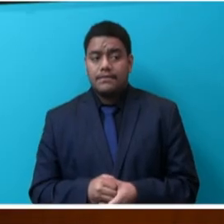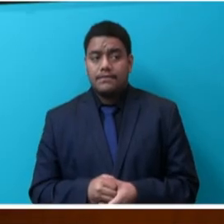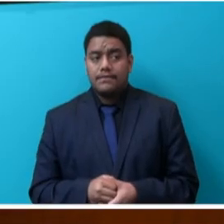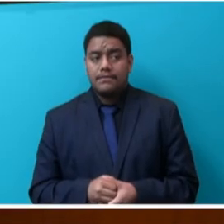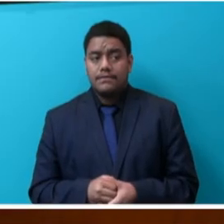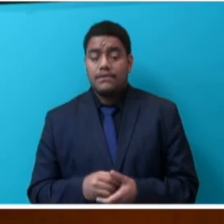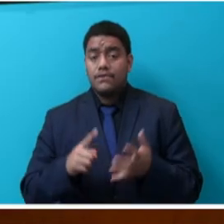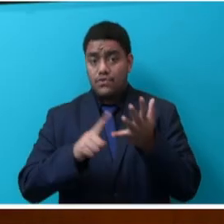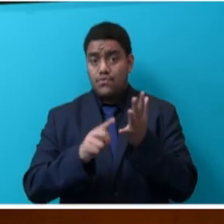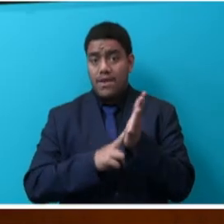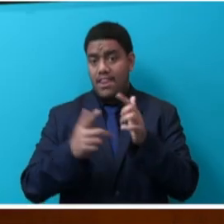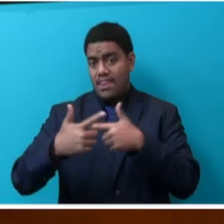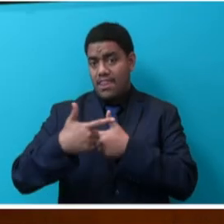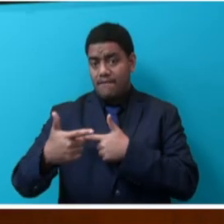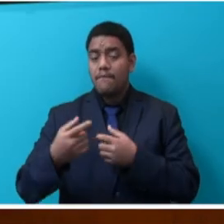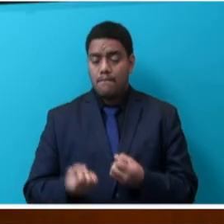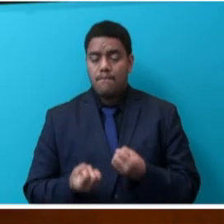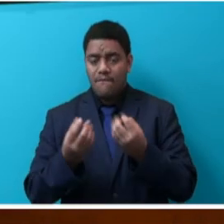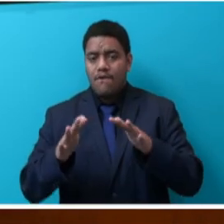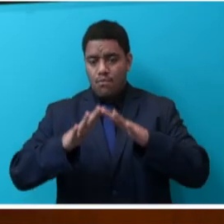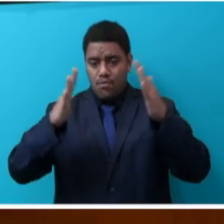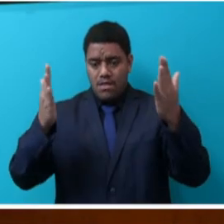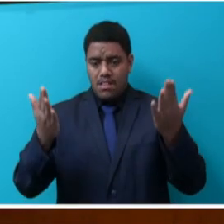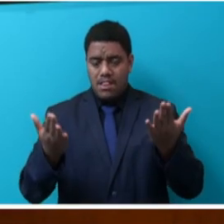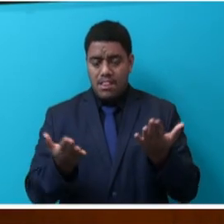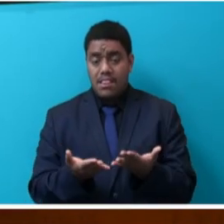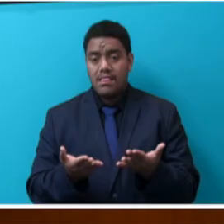the UN level and provides a global framework